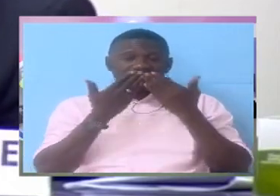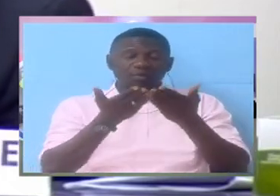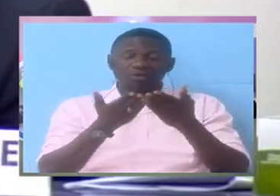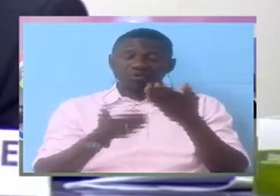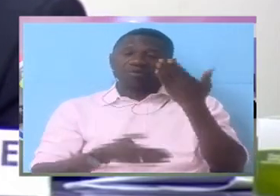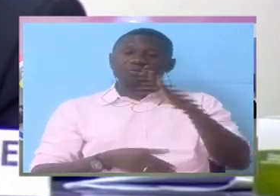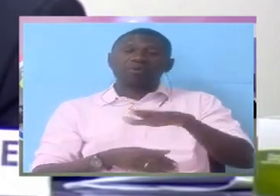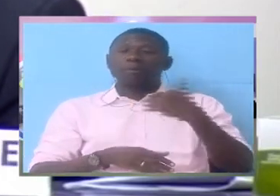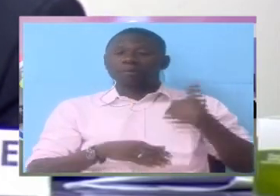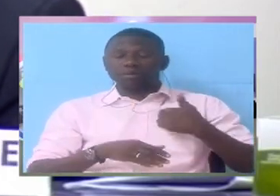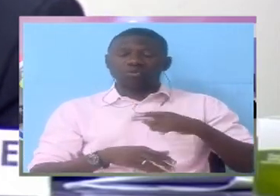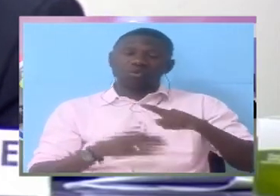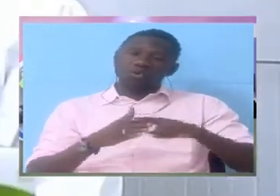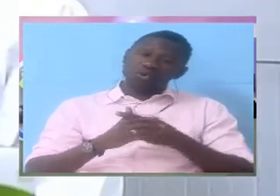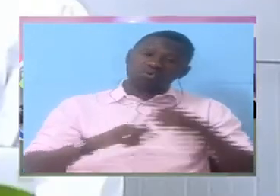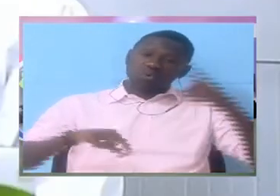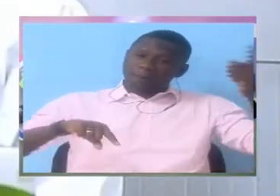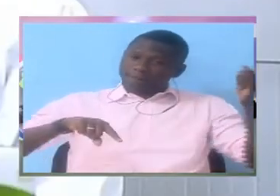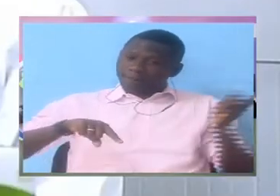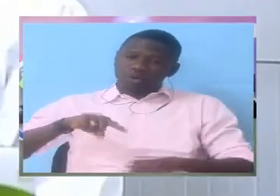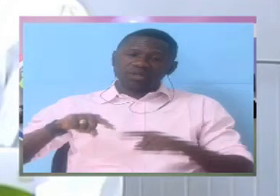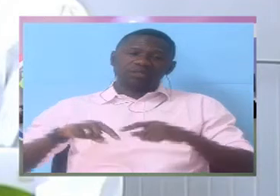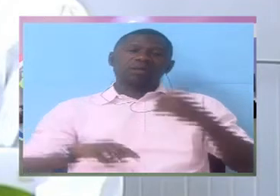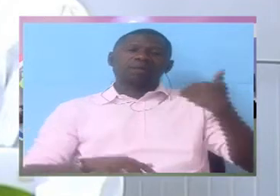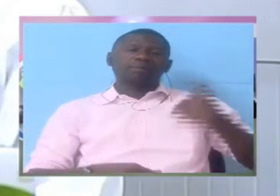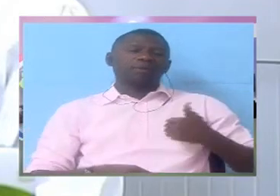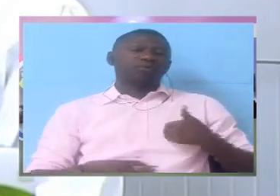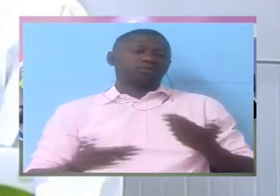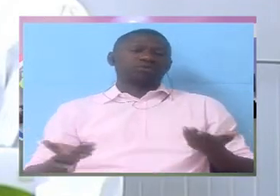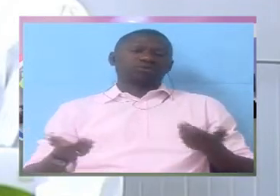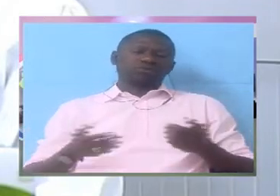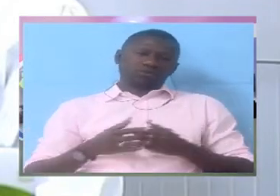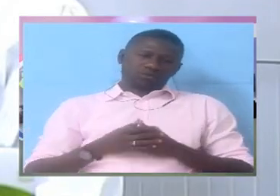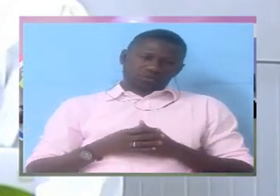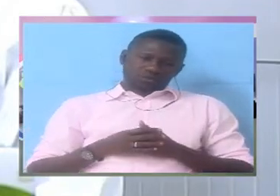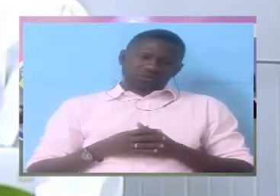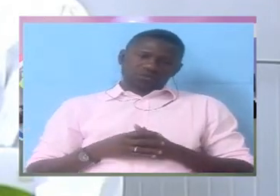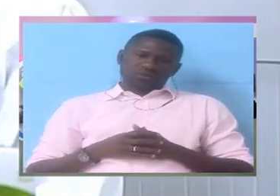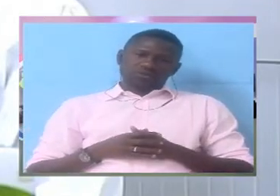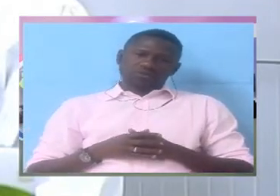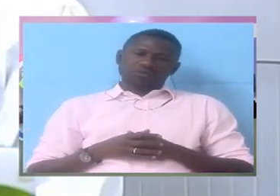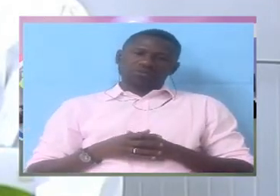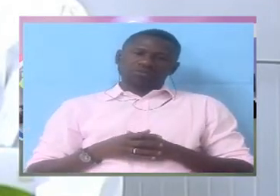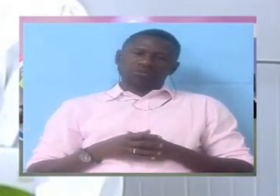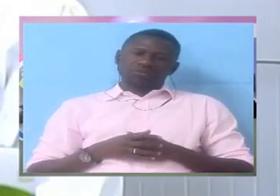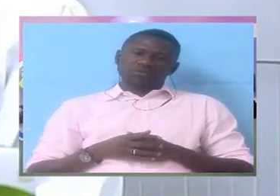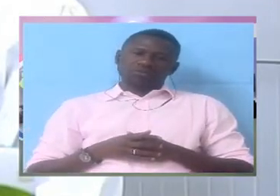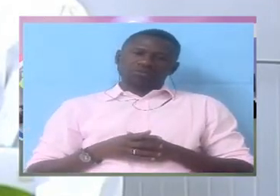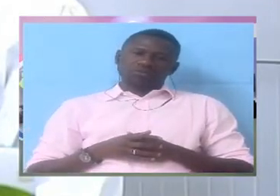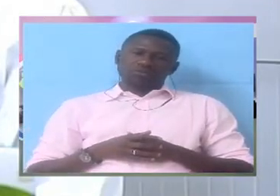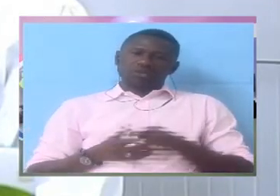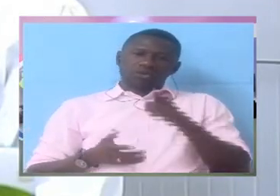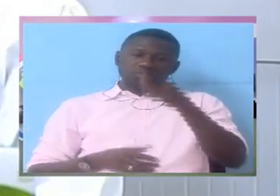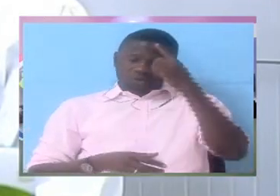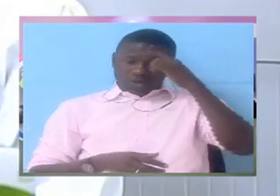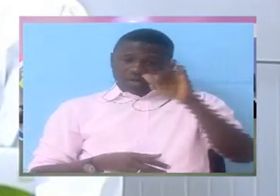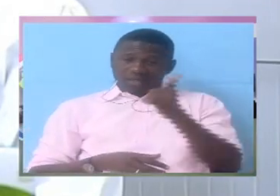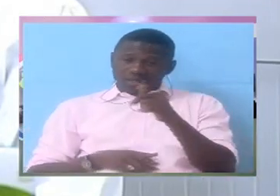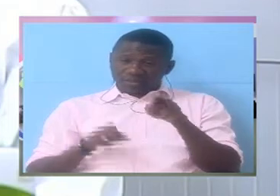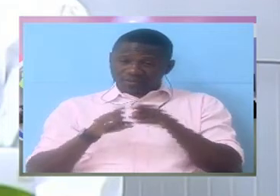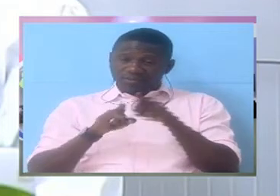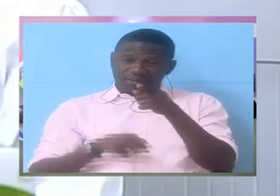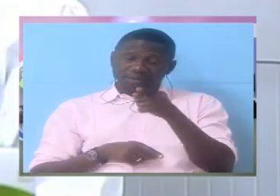punish people. Do you agree with that? Isonta wala